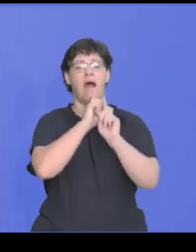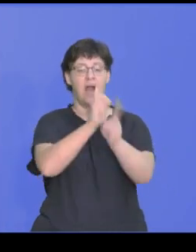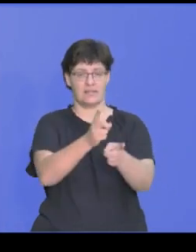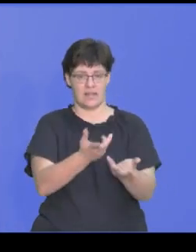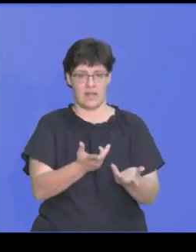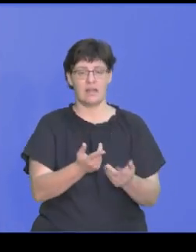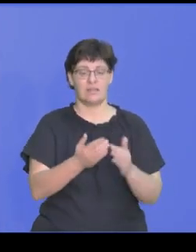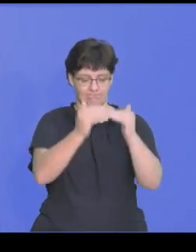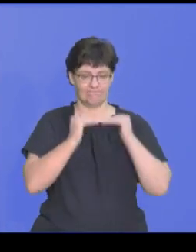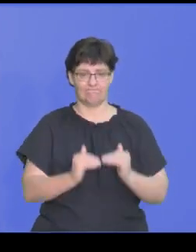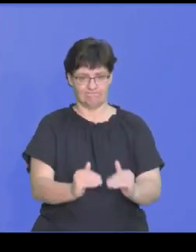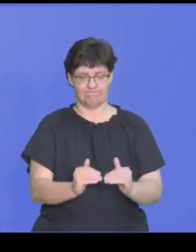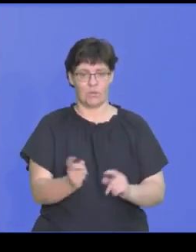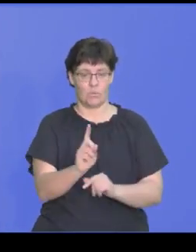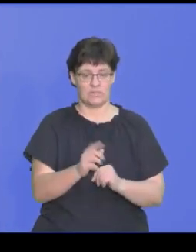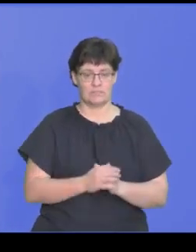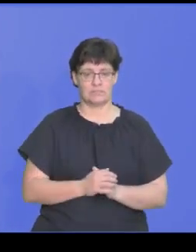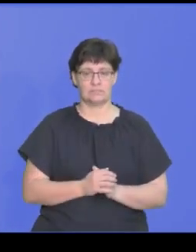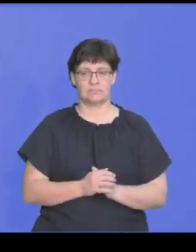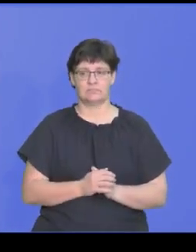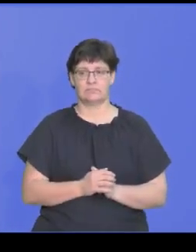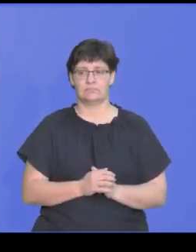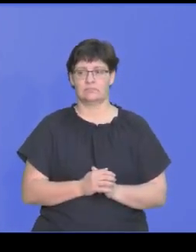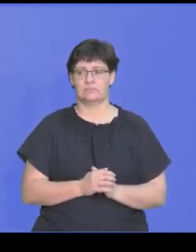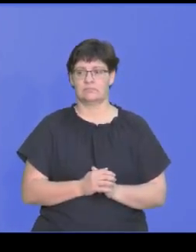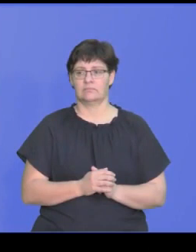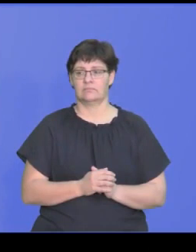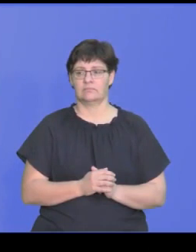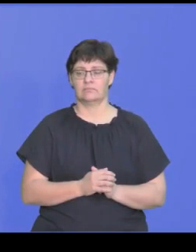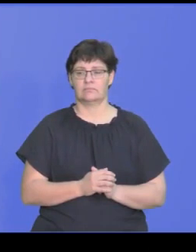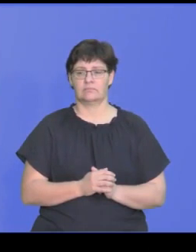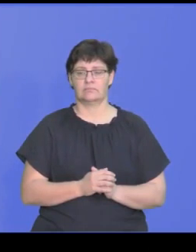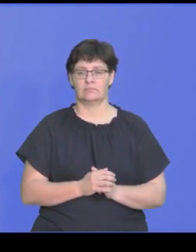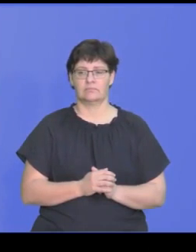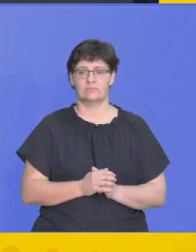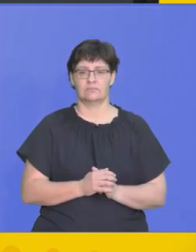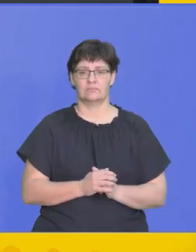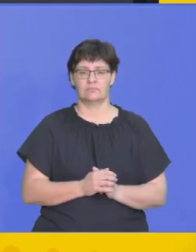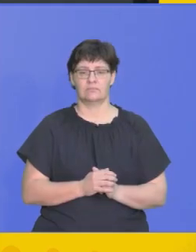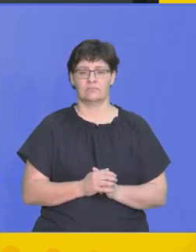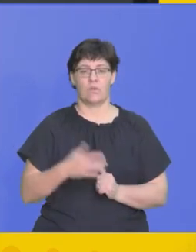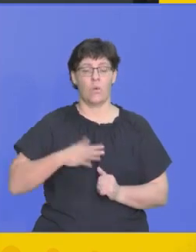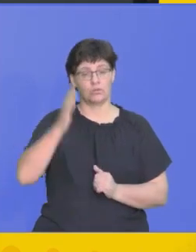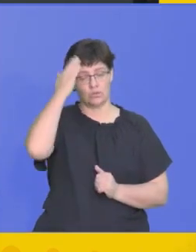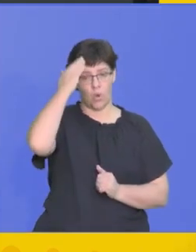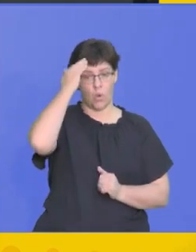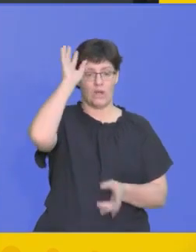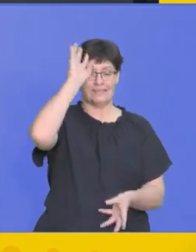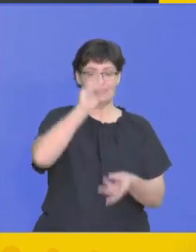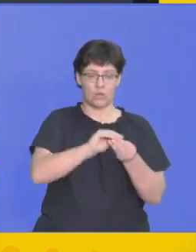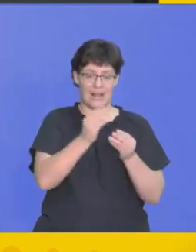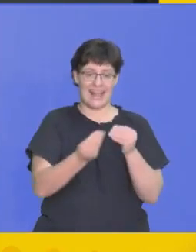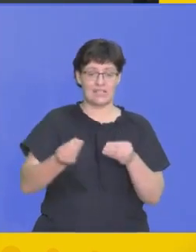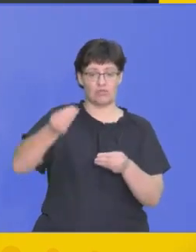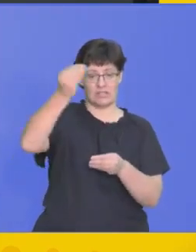Okay, we want to know the total interest that he pays for his loan. The total interest is how